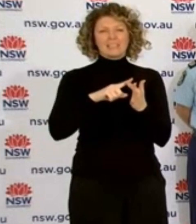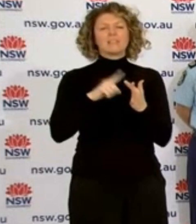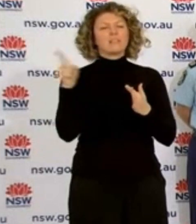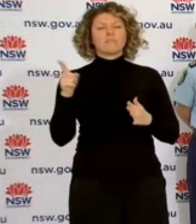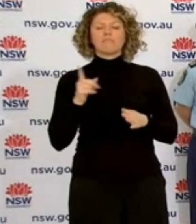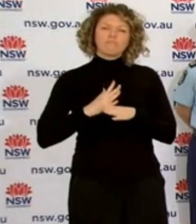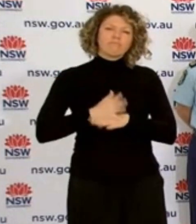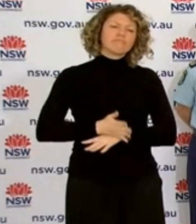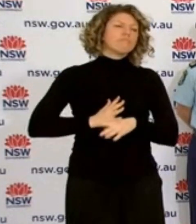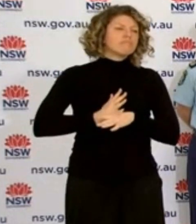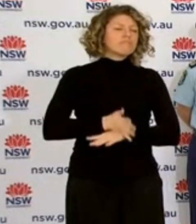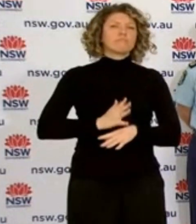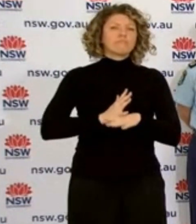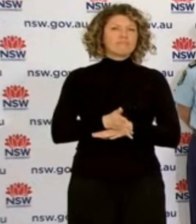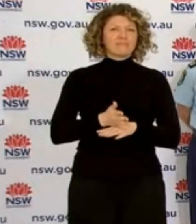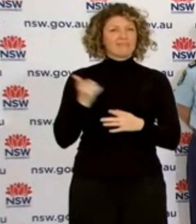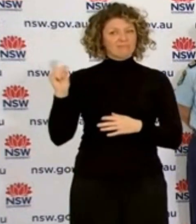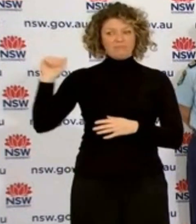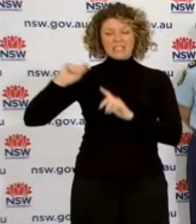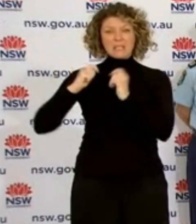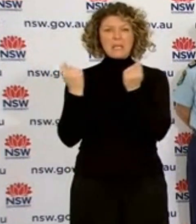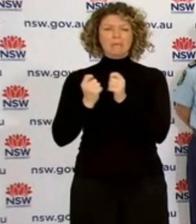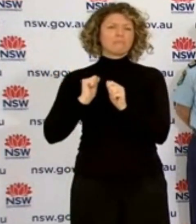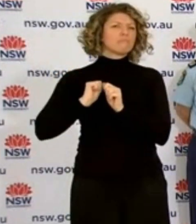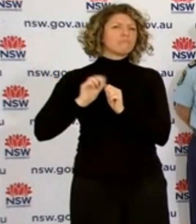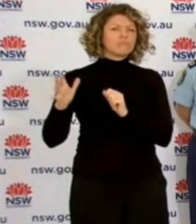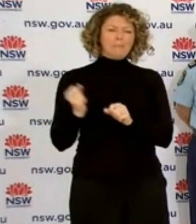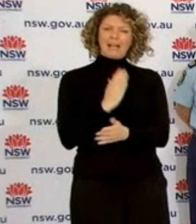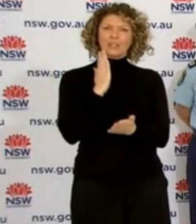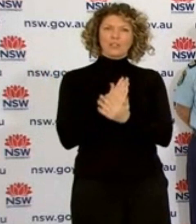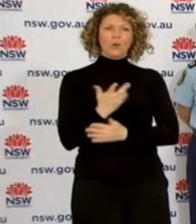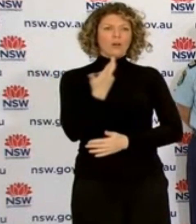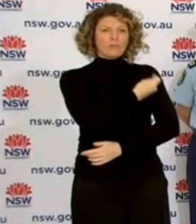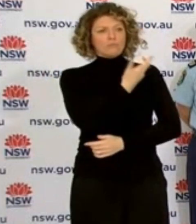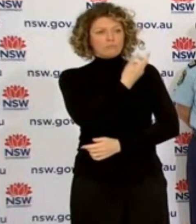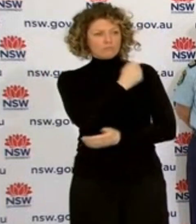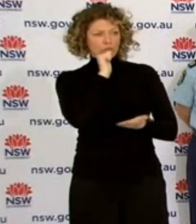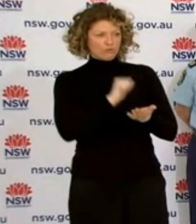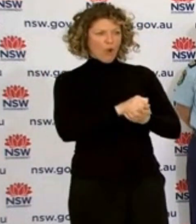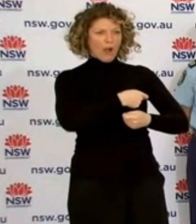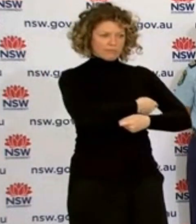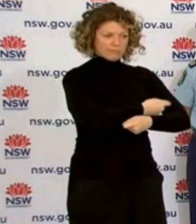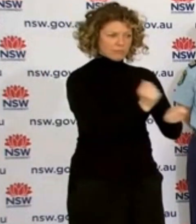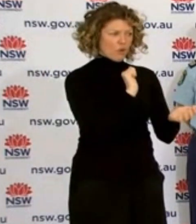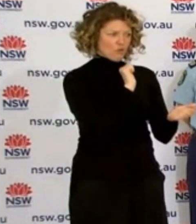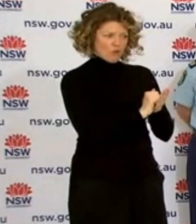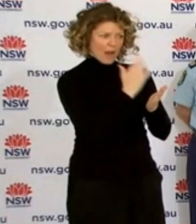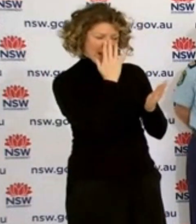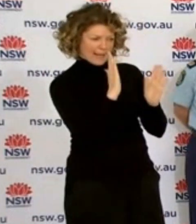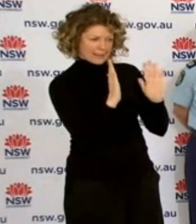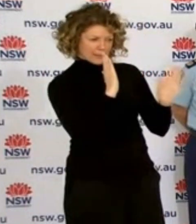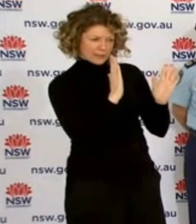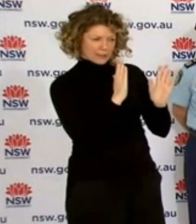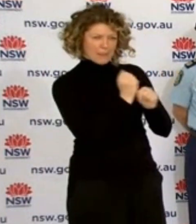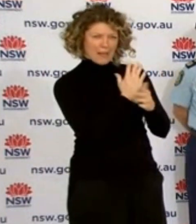working tirelessly as part of her team to make sure that we get those jabs in arms in the right group